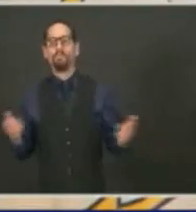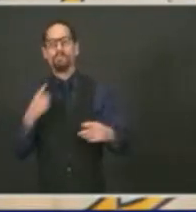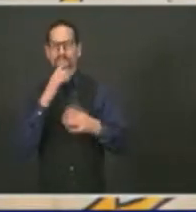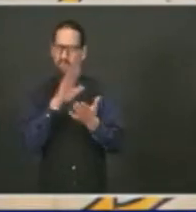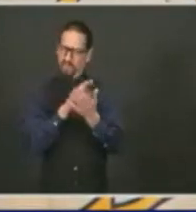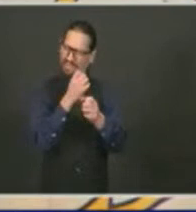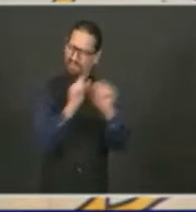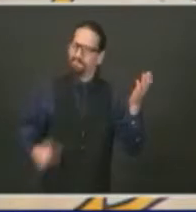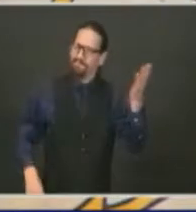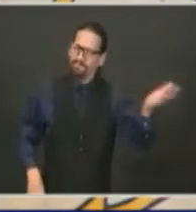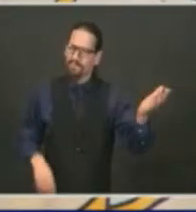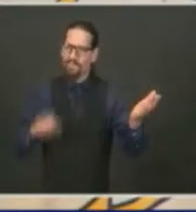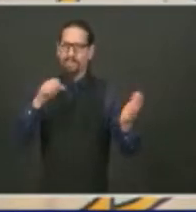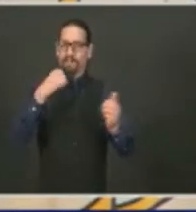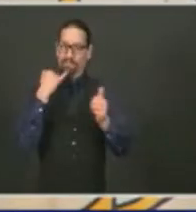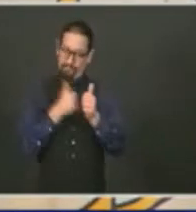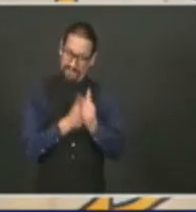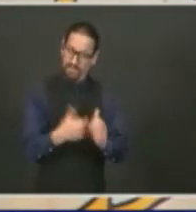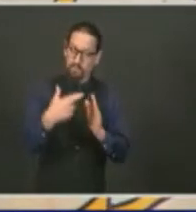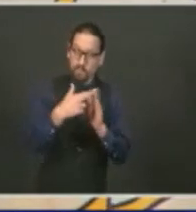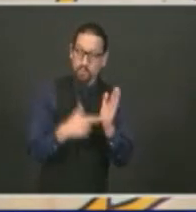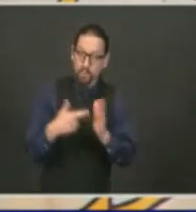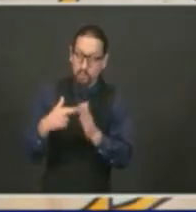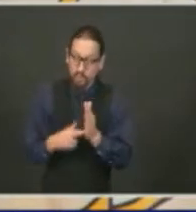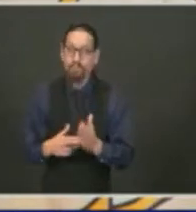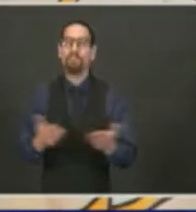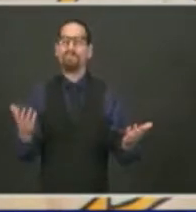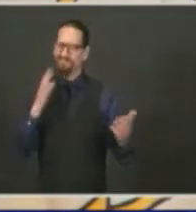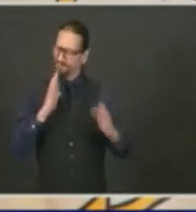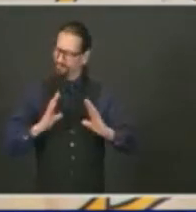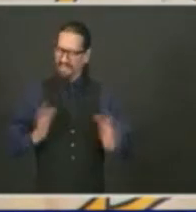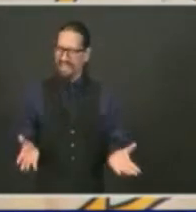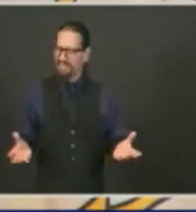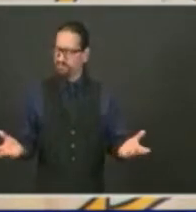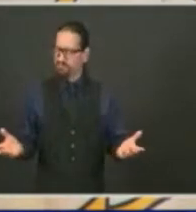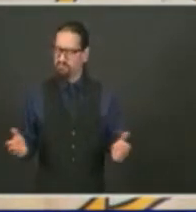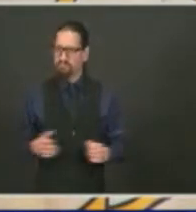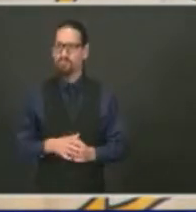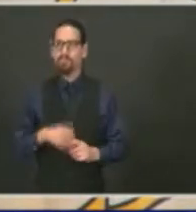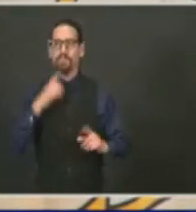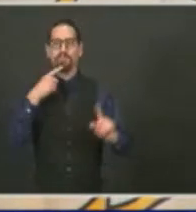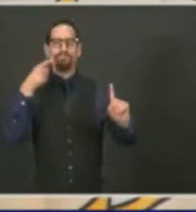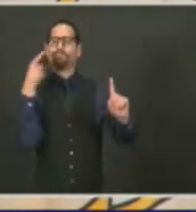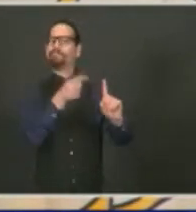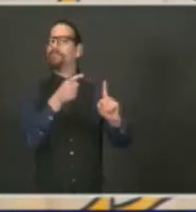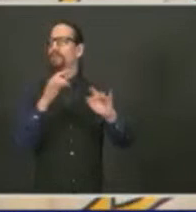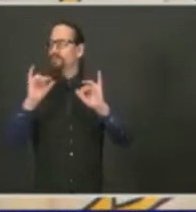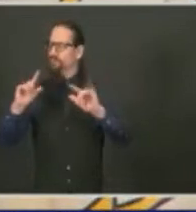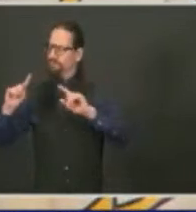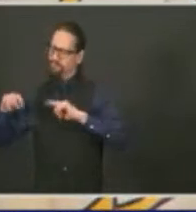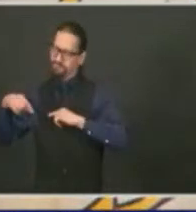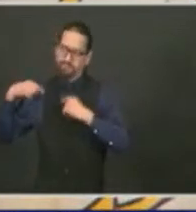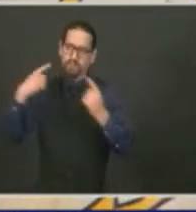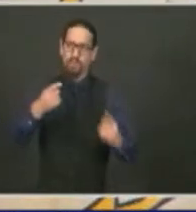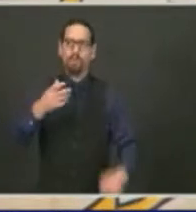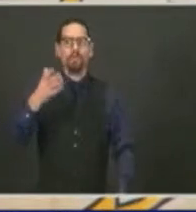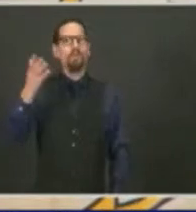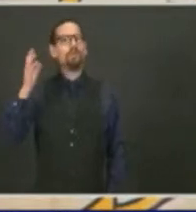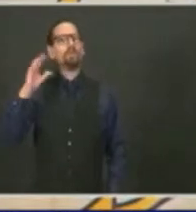proper precautions. And our principle from day one has been as many kids in school as long as